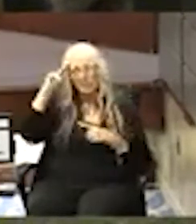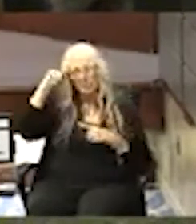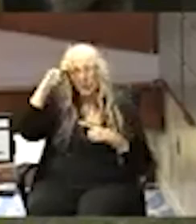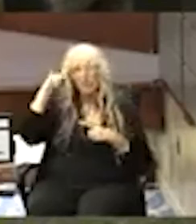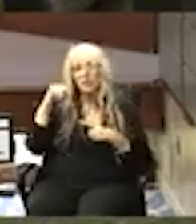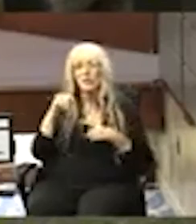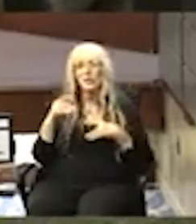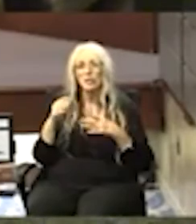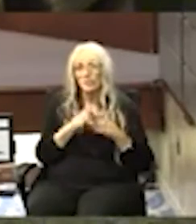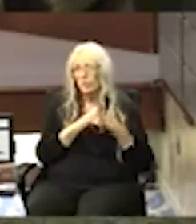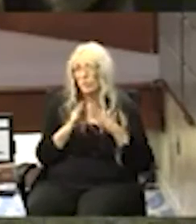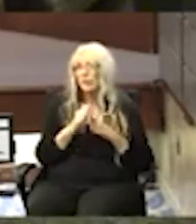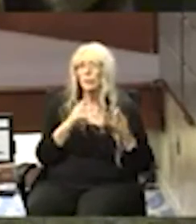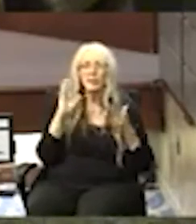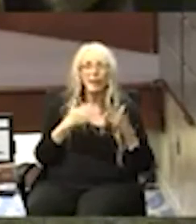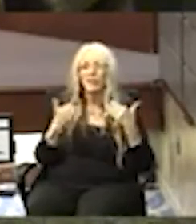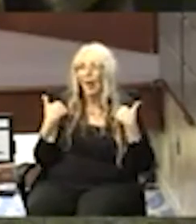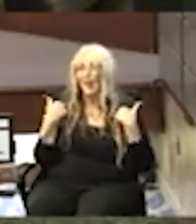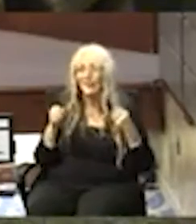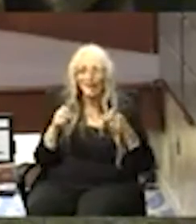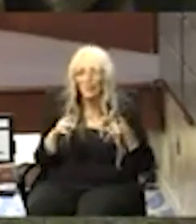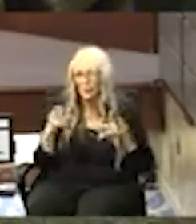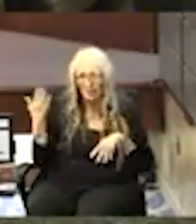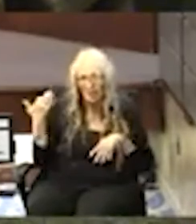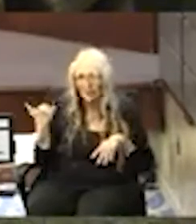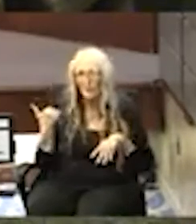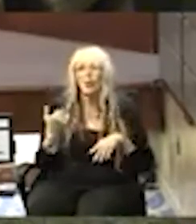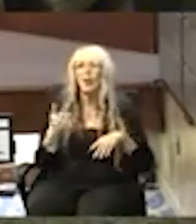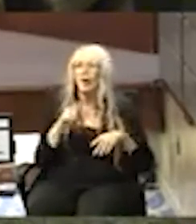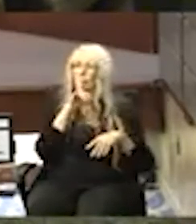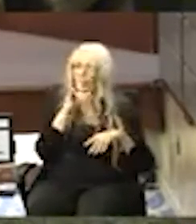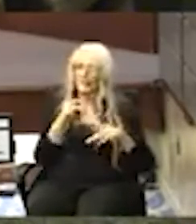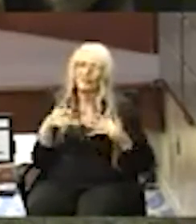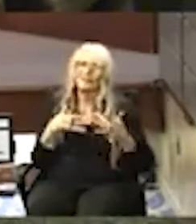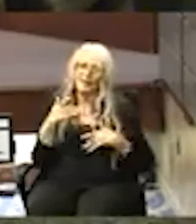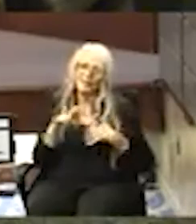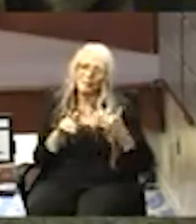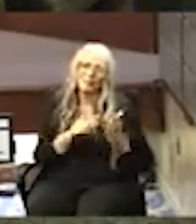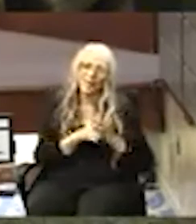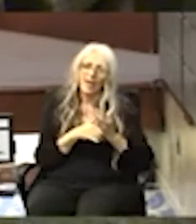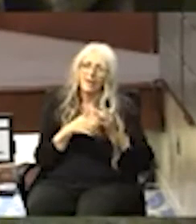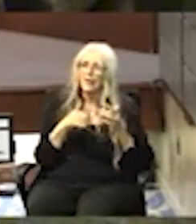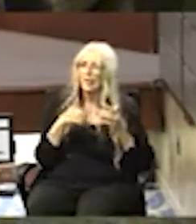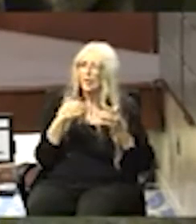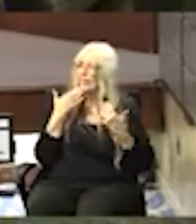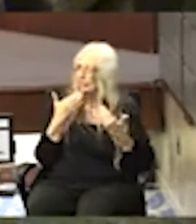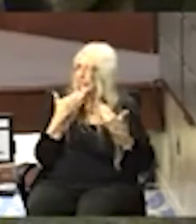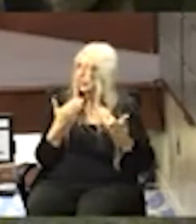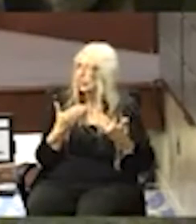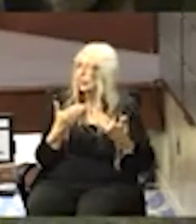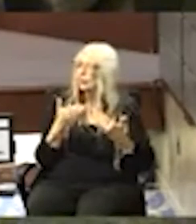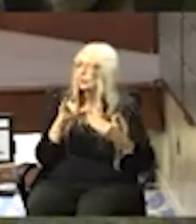community. We've never had this opportunity before, so I'm really excited about it. And thank